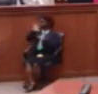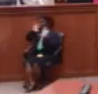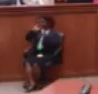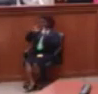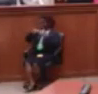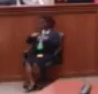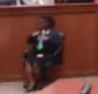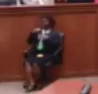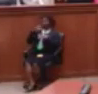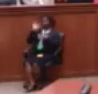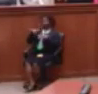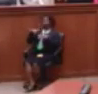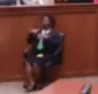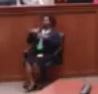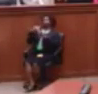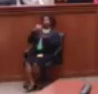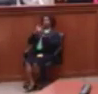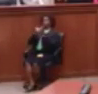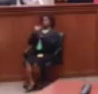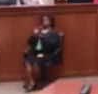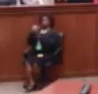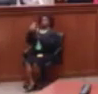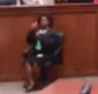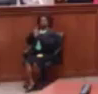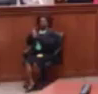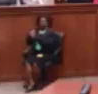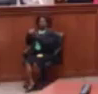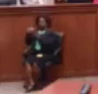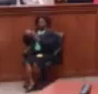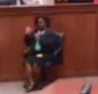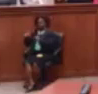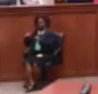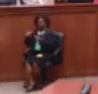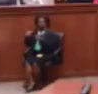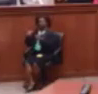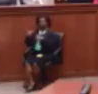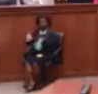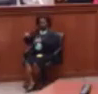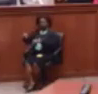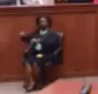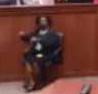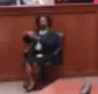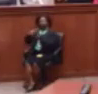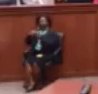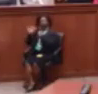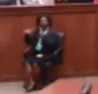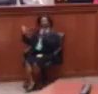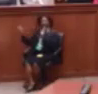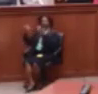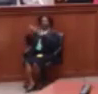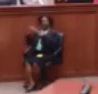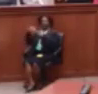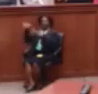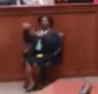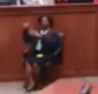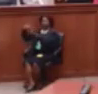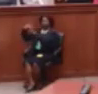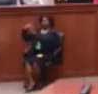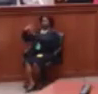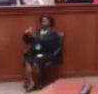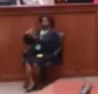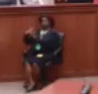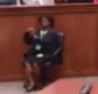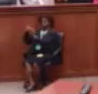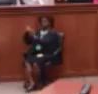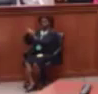that must culminate with an industry-based credential. And in 2014-15, local school